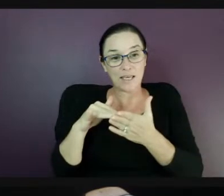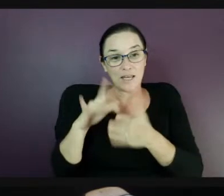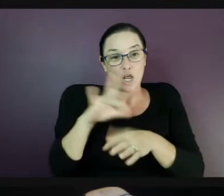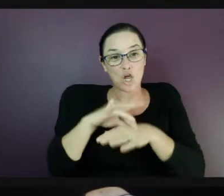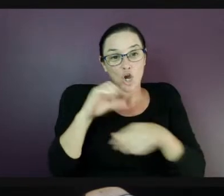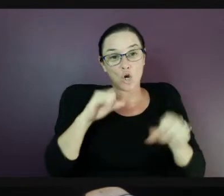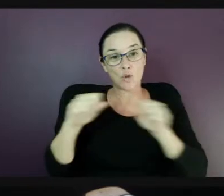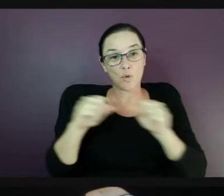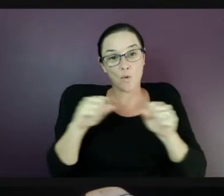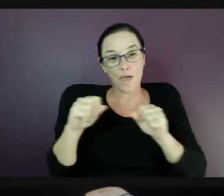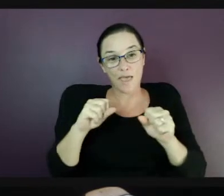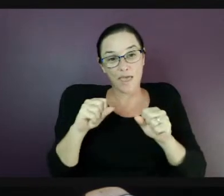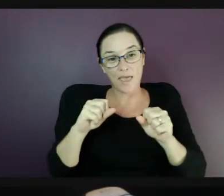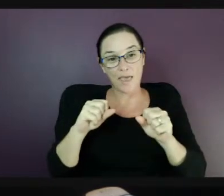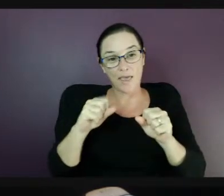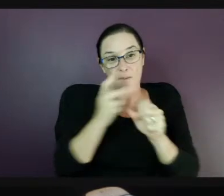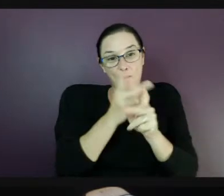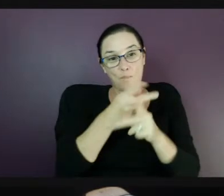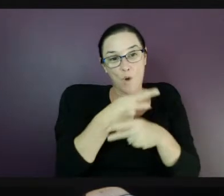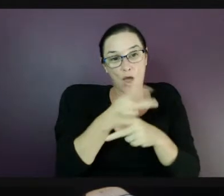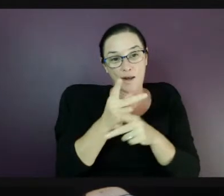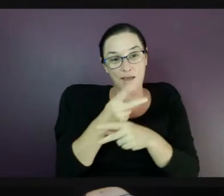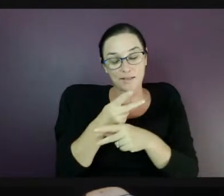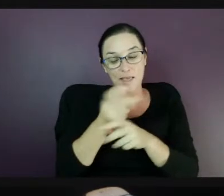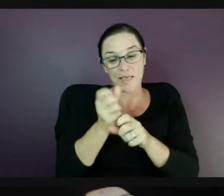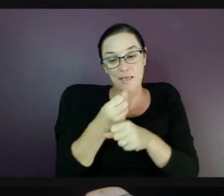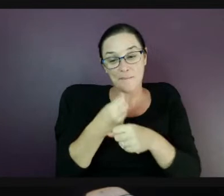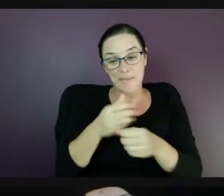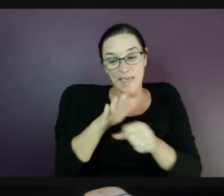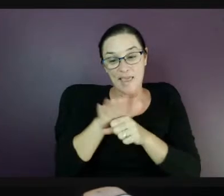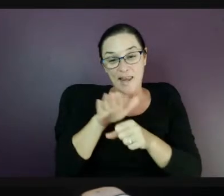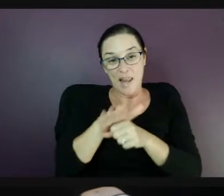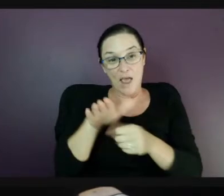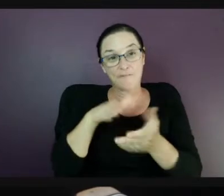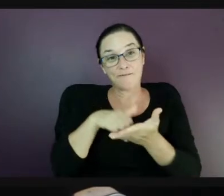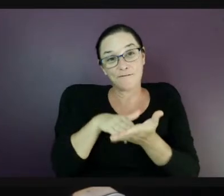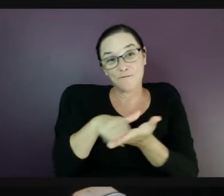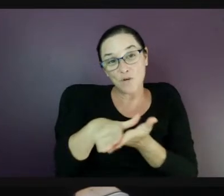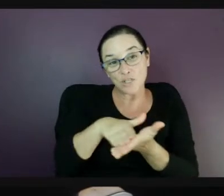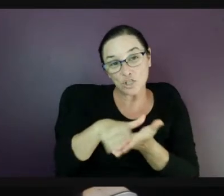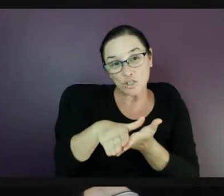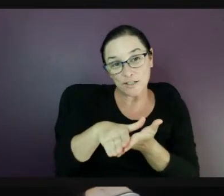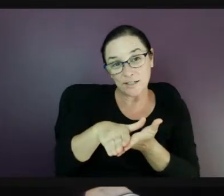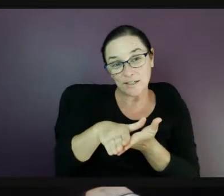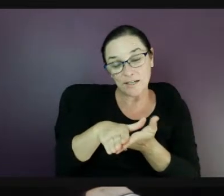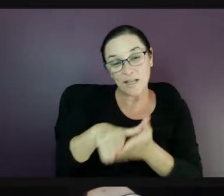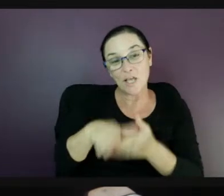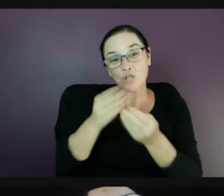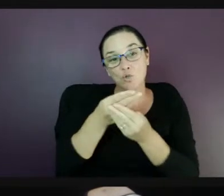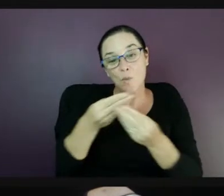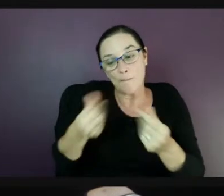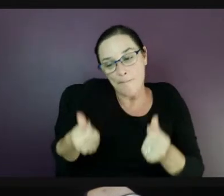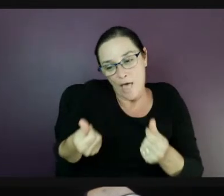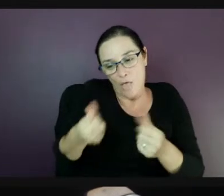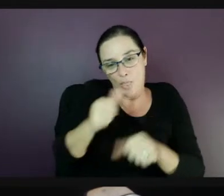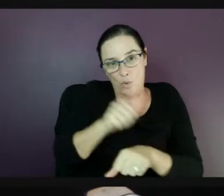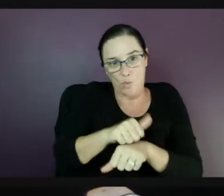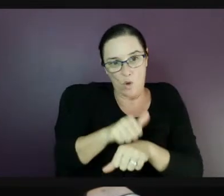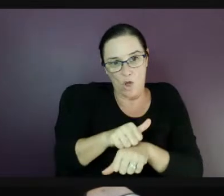earthquake products that created enough friction to melt the rock and actually have